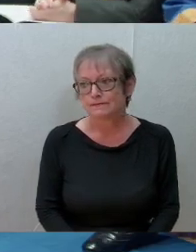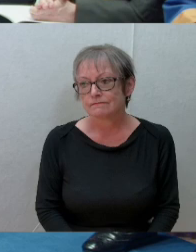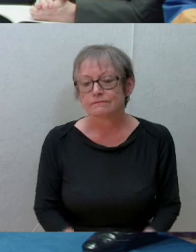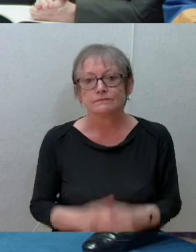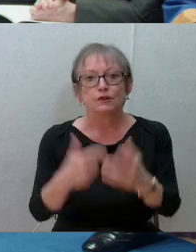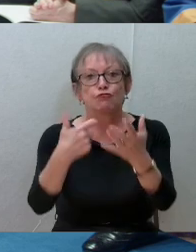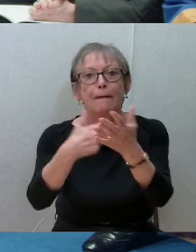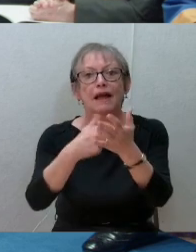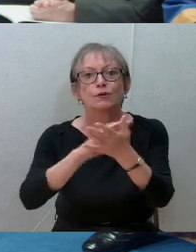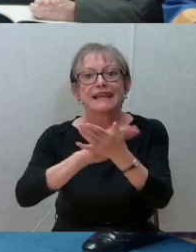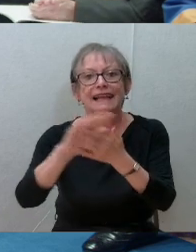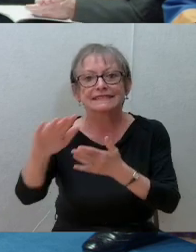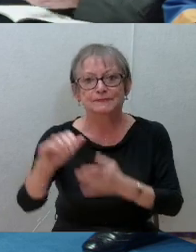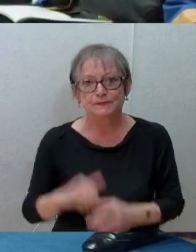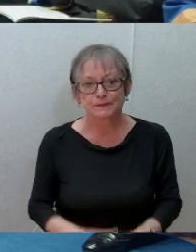Rabia Hussein.